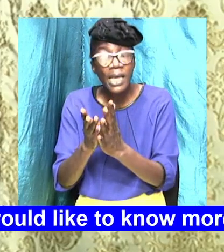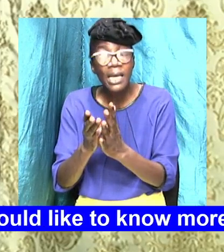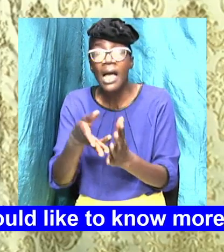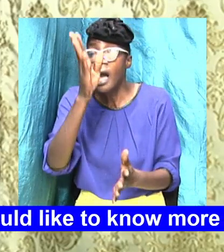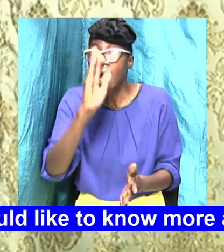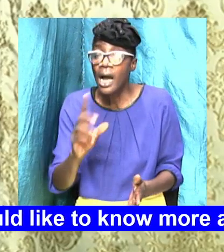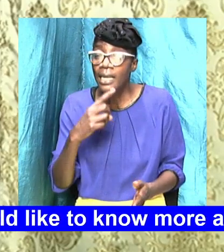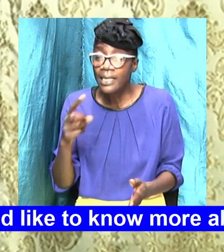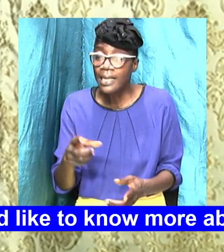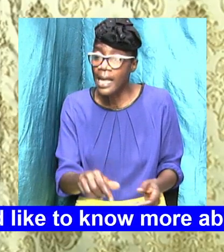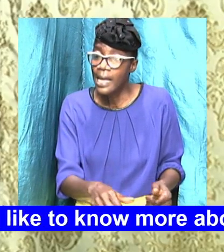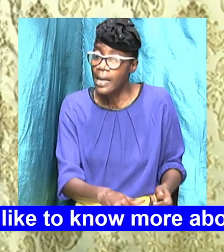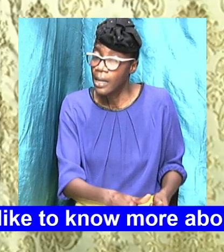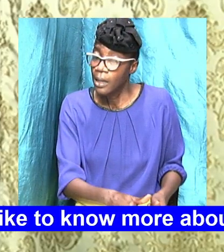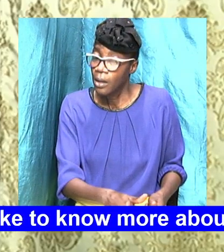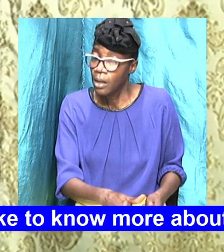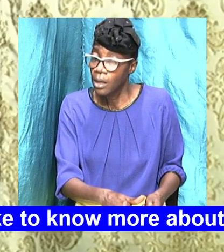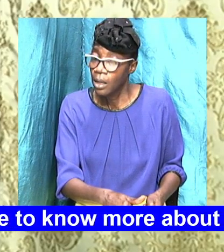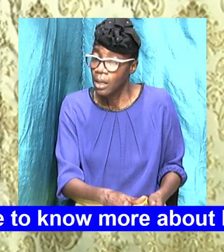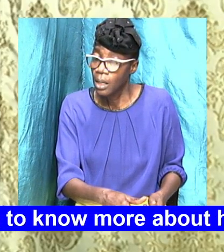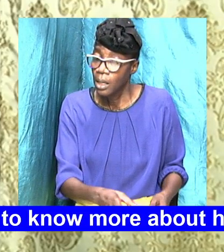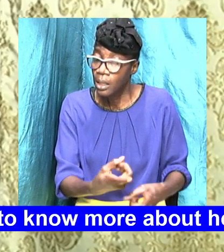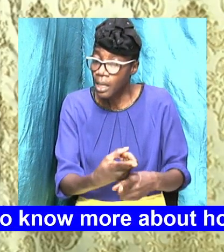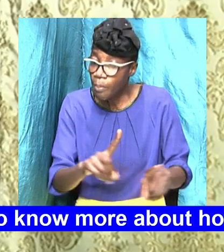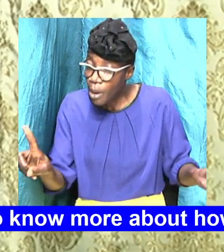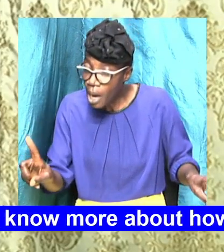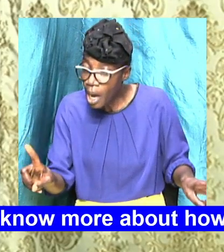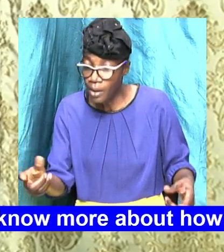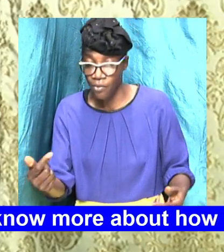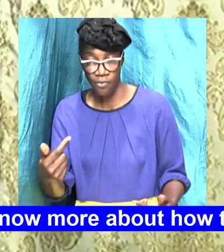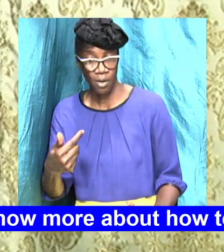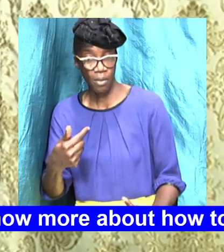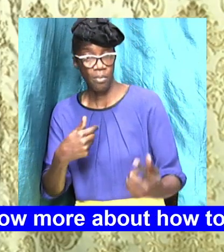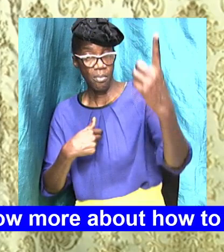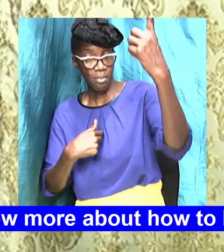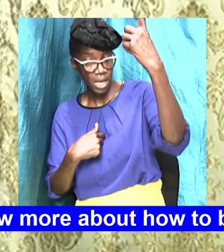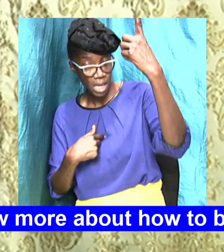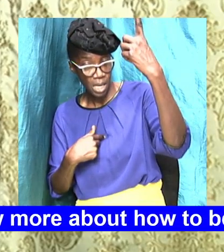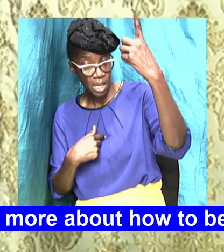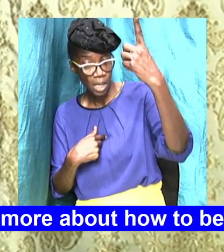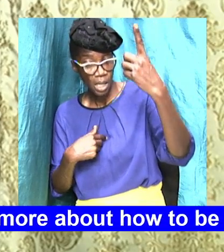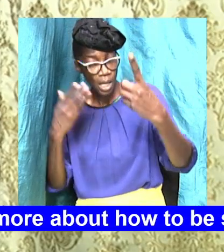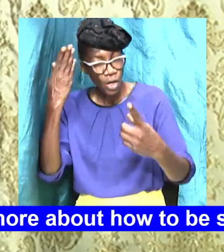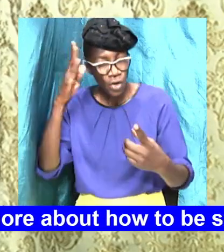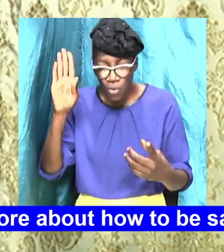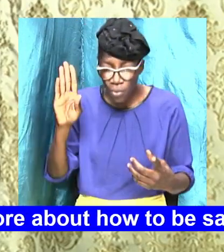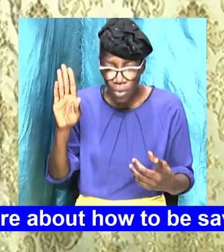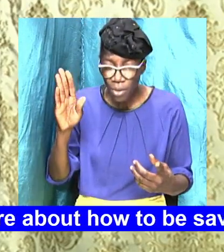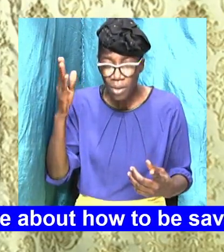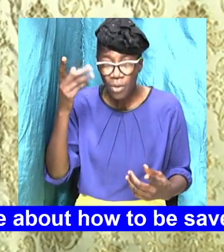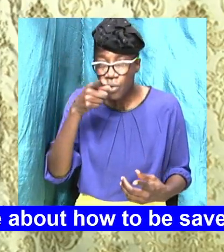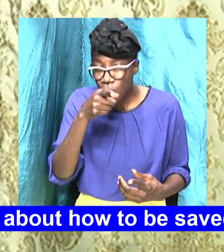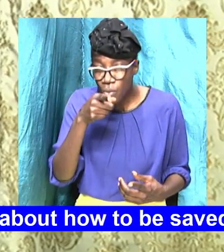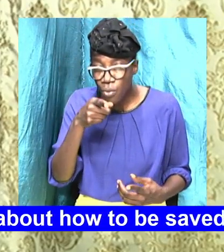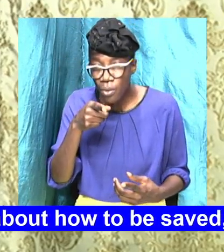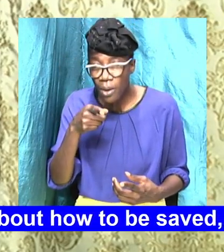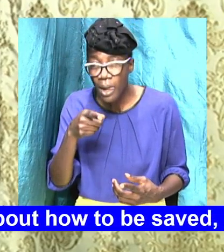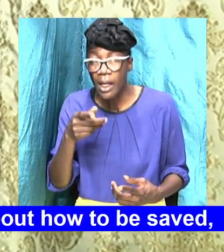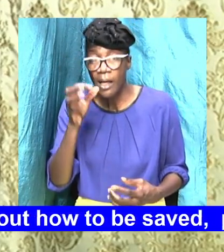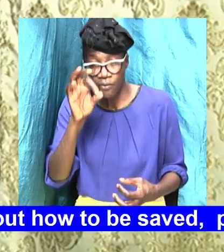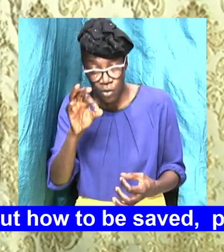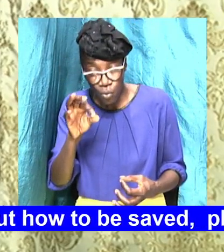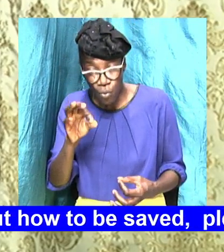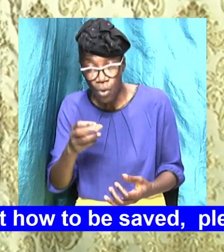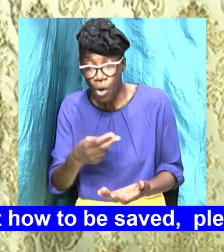I know you not. In order for anything to be holy, it must be connected to the source